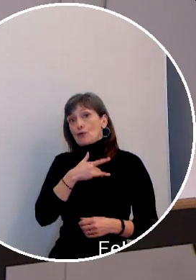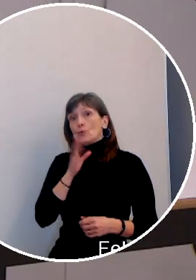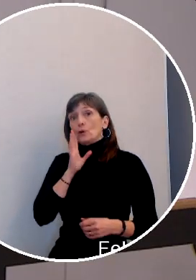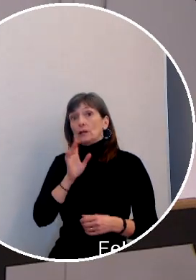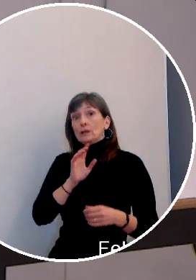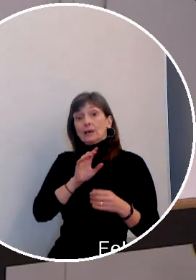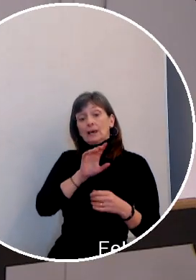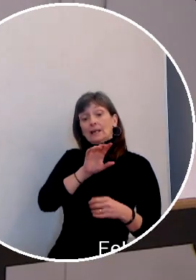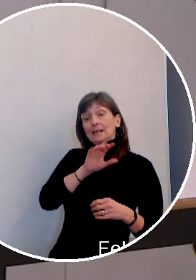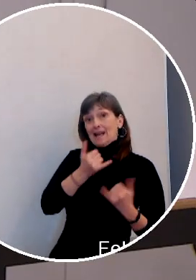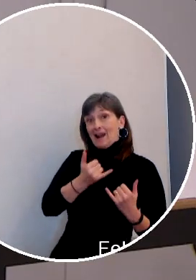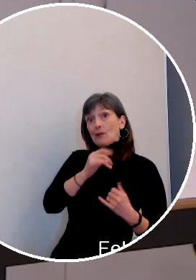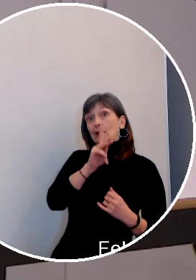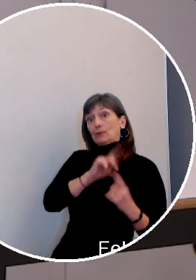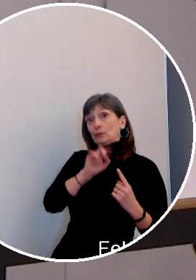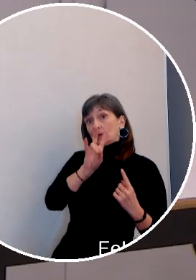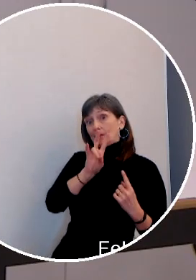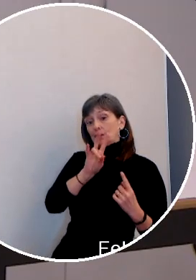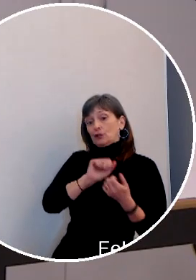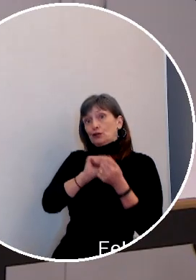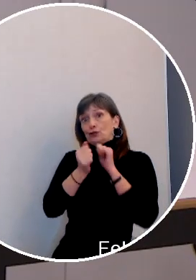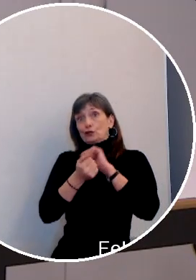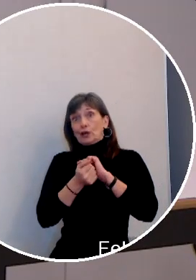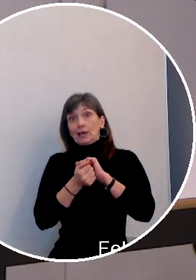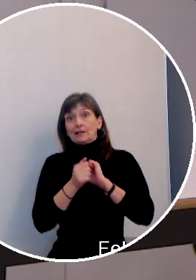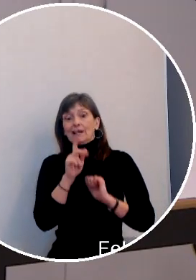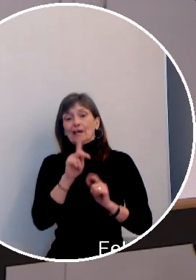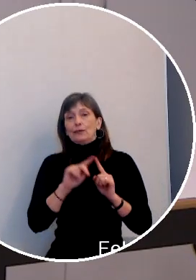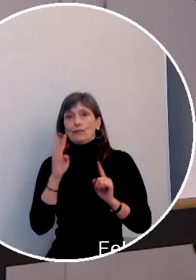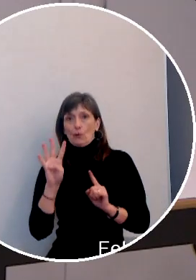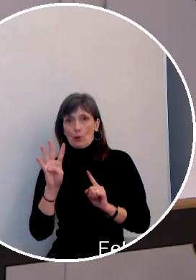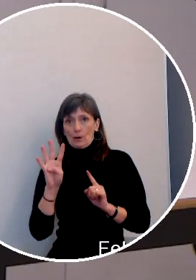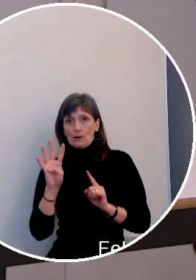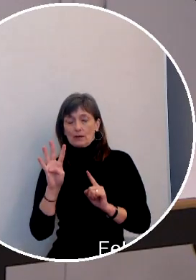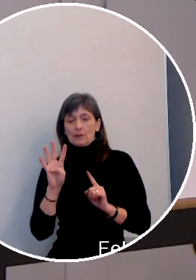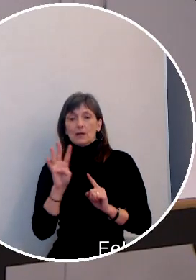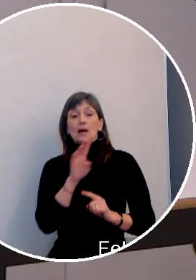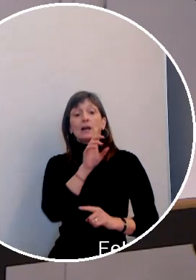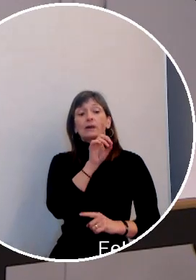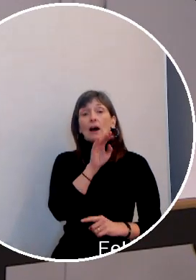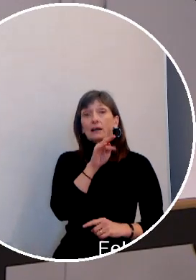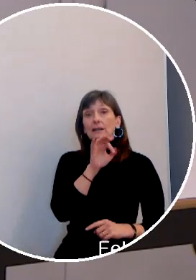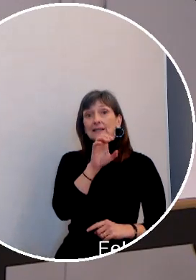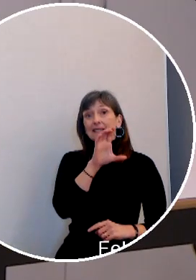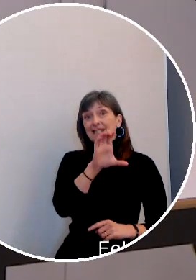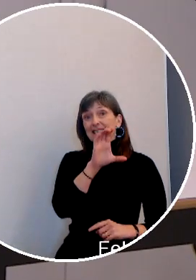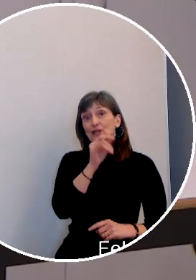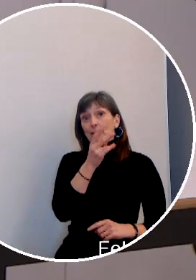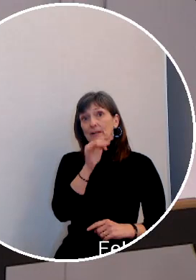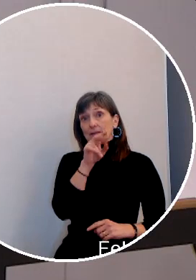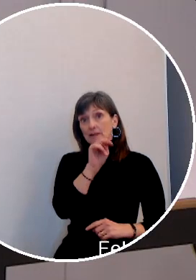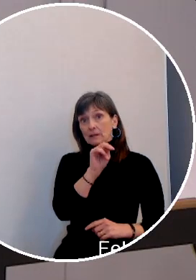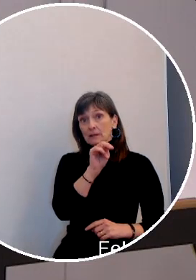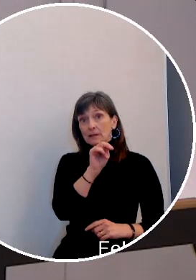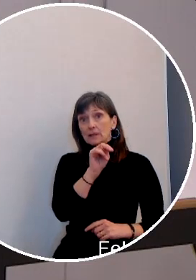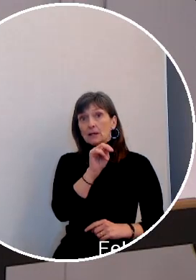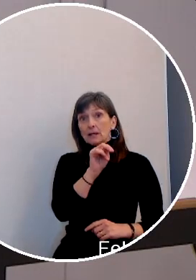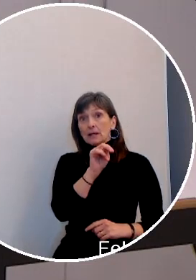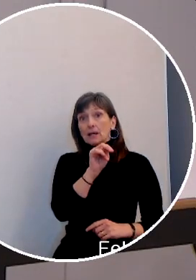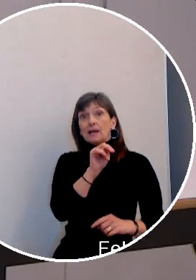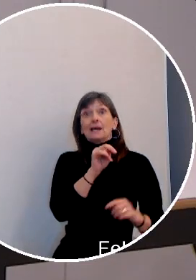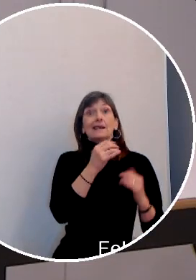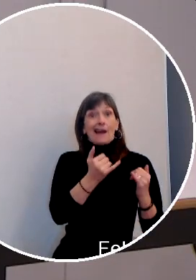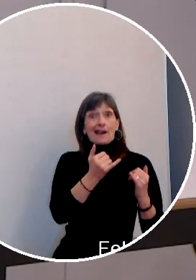reconfigured from grades K to 7 to grades K to 4. Donald C. Jameson Academy will be